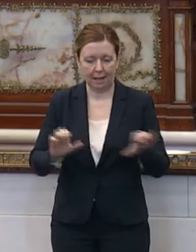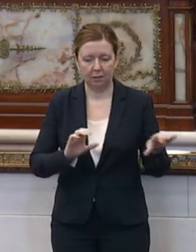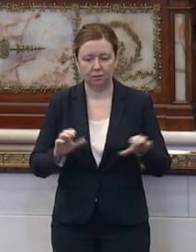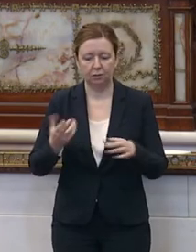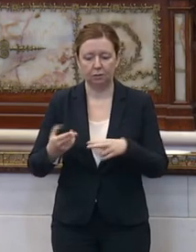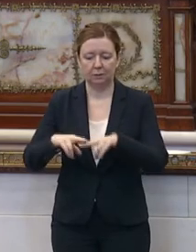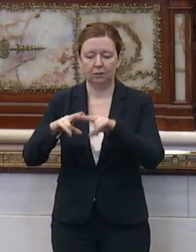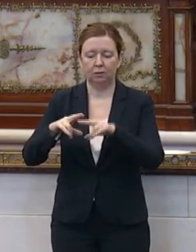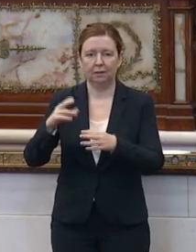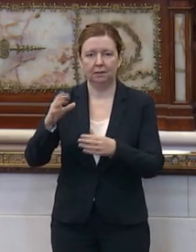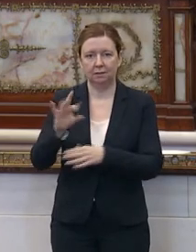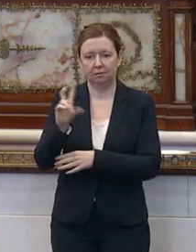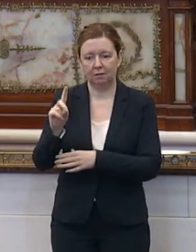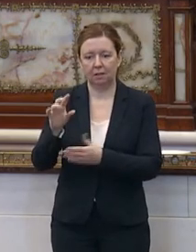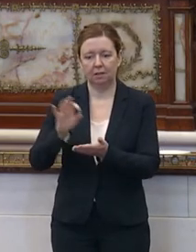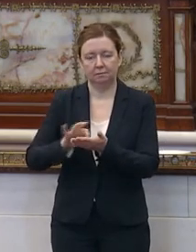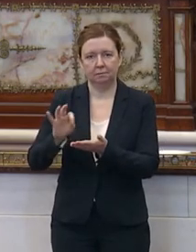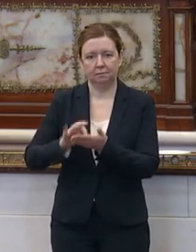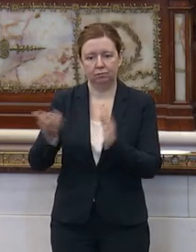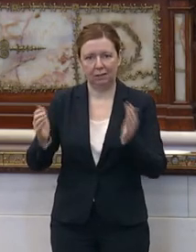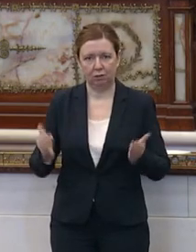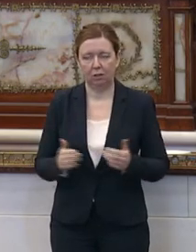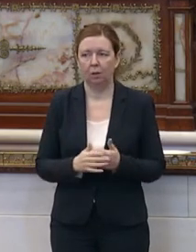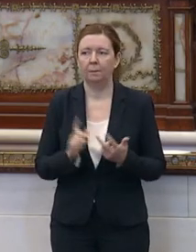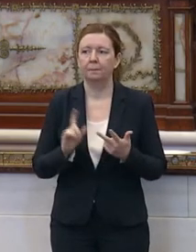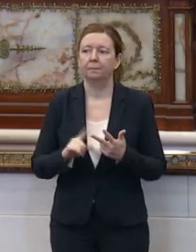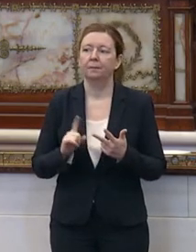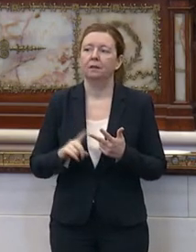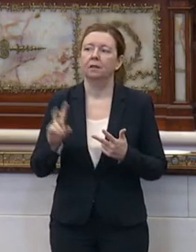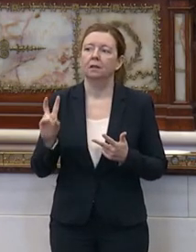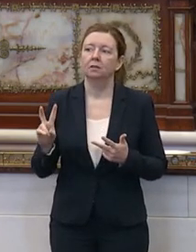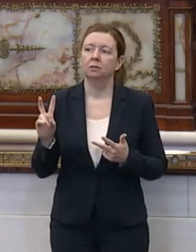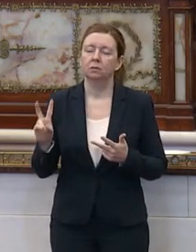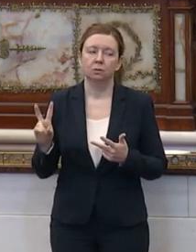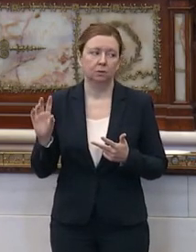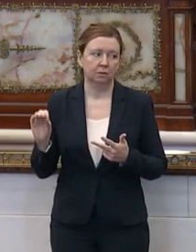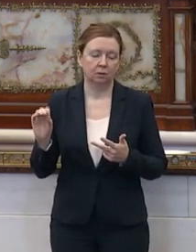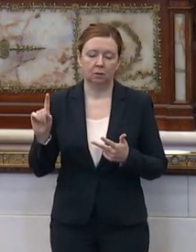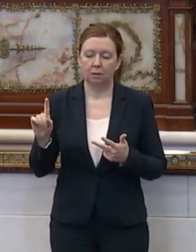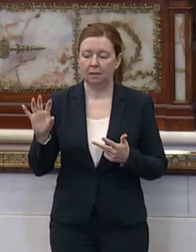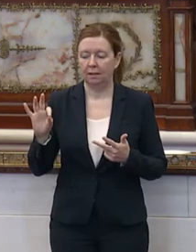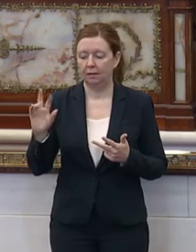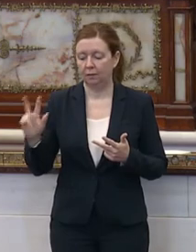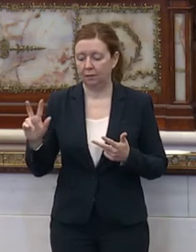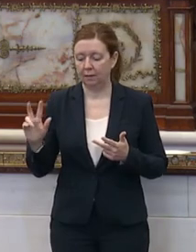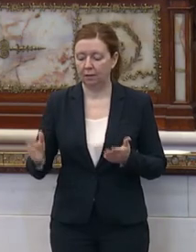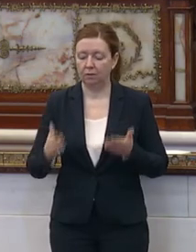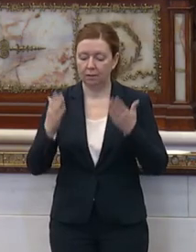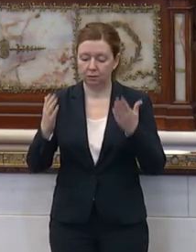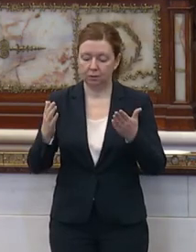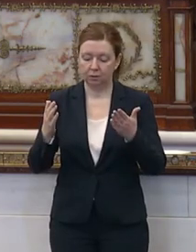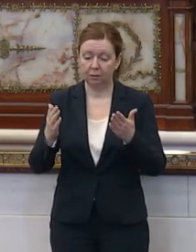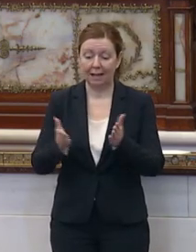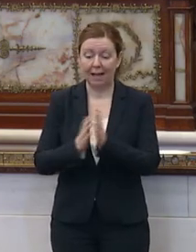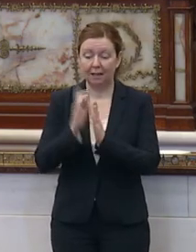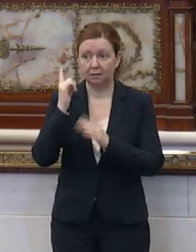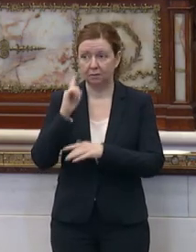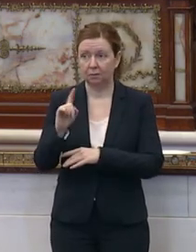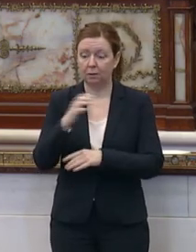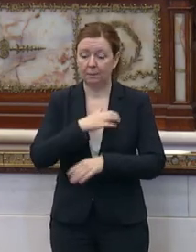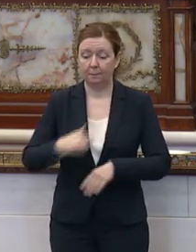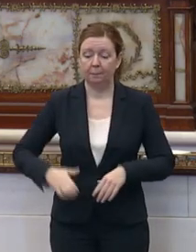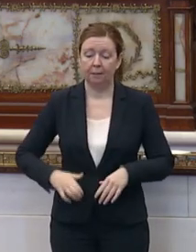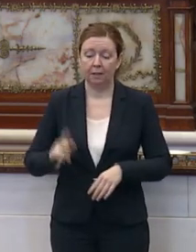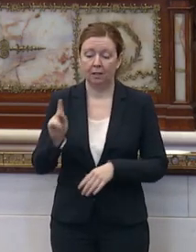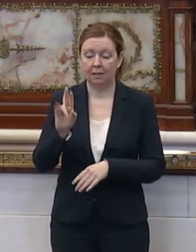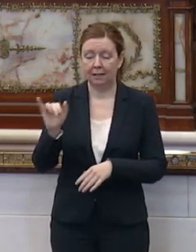the pension fund's actuarial funding ratio. And resolution number 220193, entitled a resolution calling on Mayor